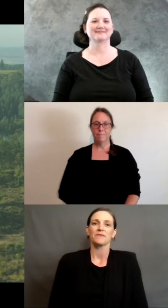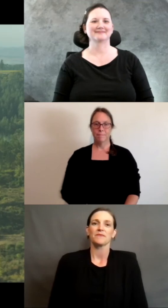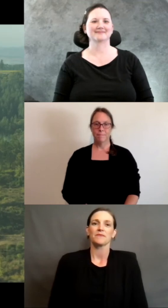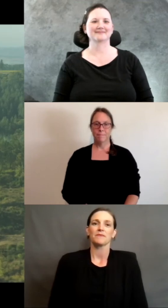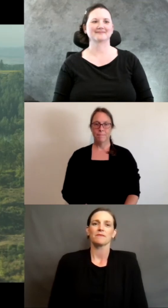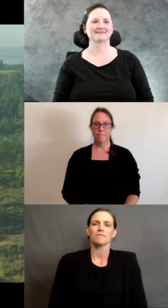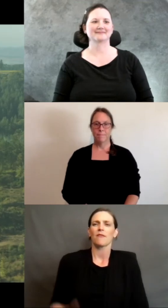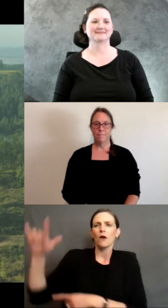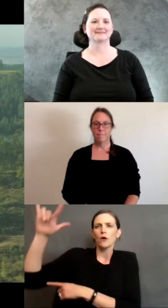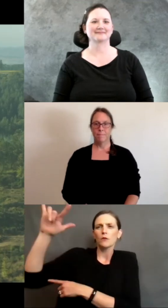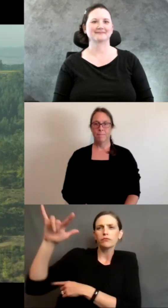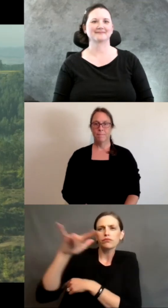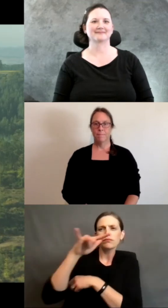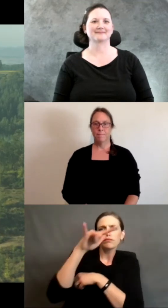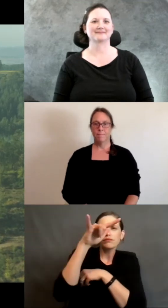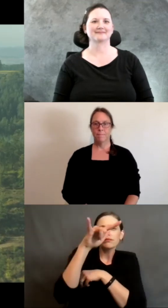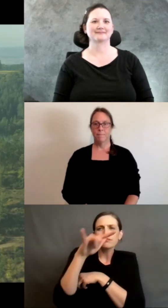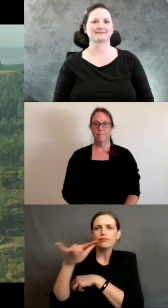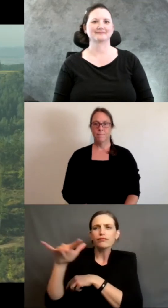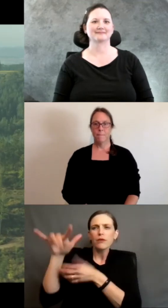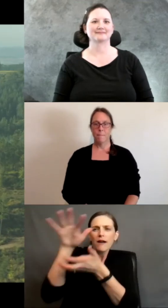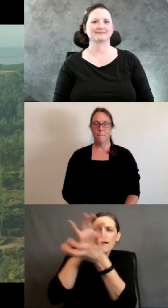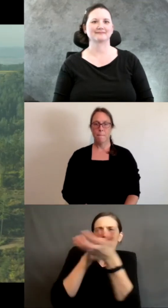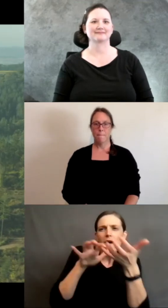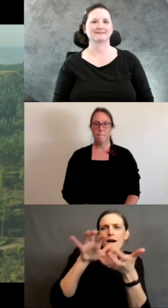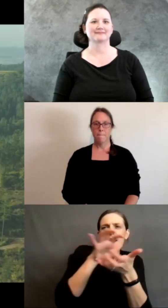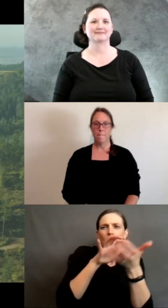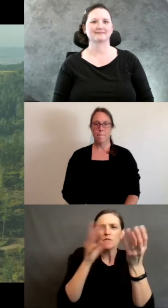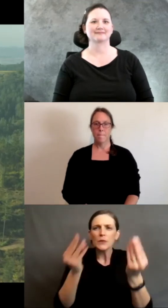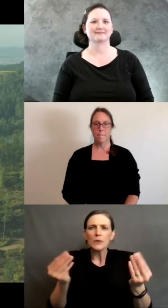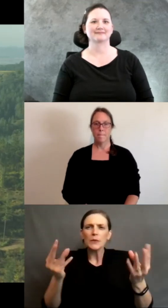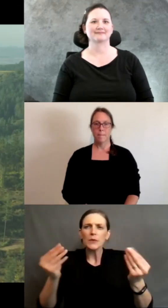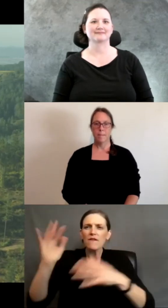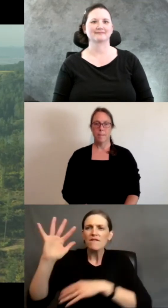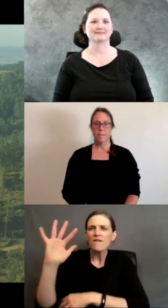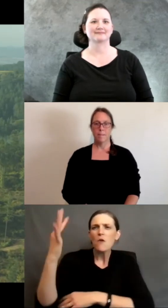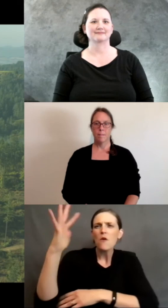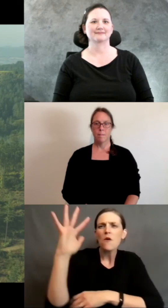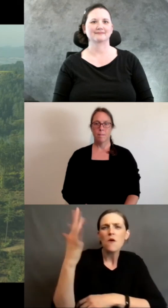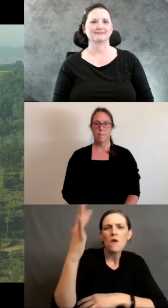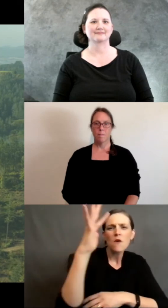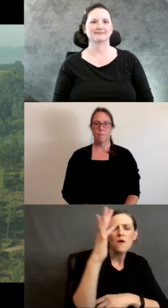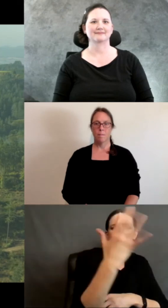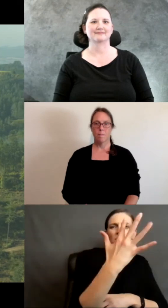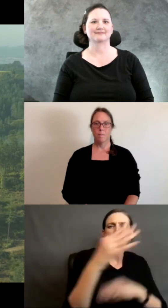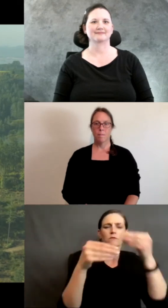Flying through low clouds over a lush green forest, credits roll on the screen.